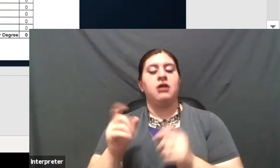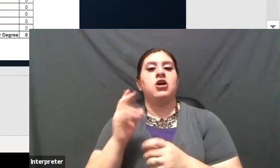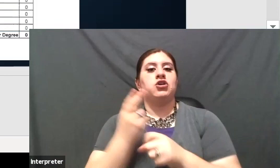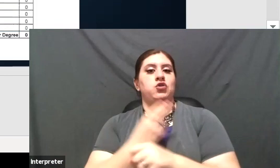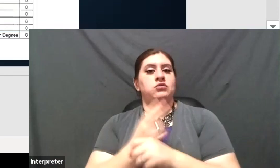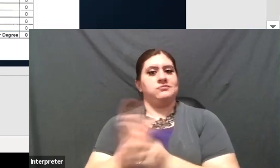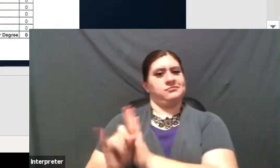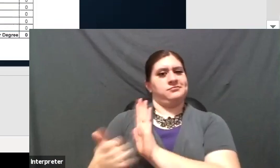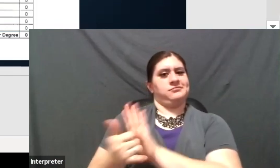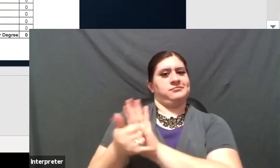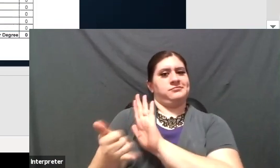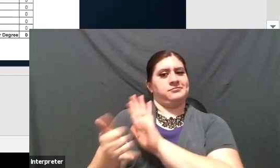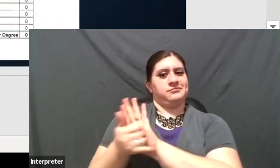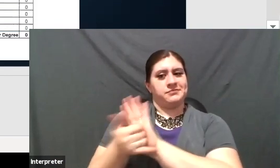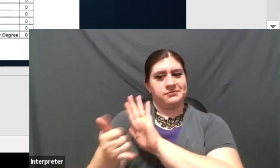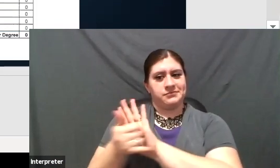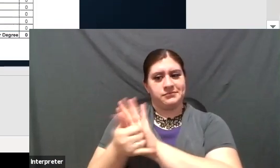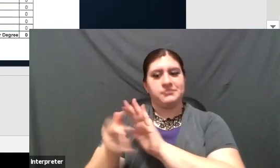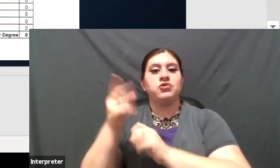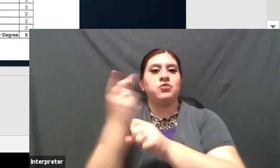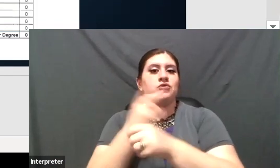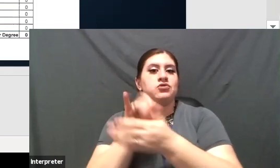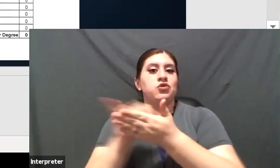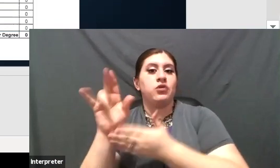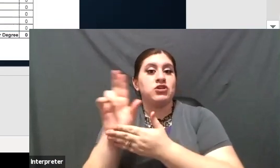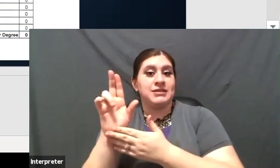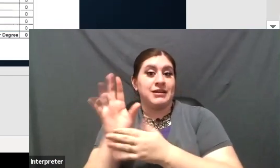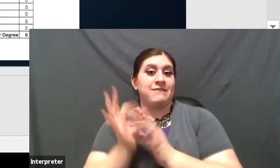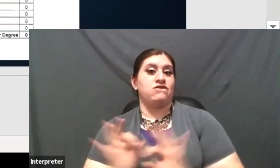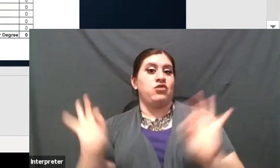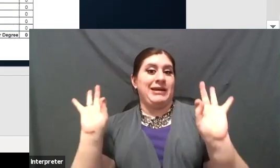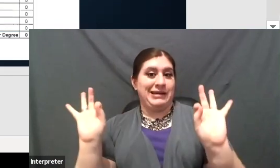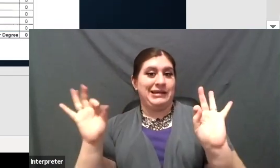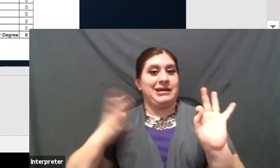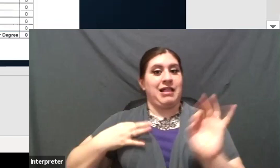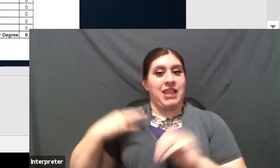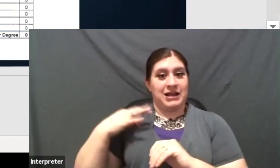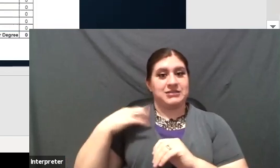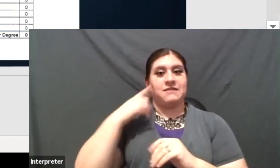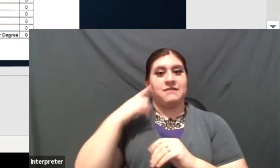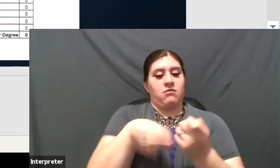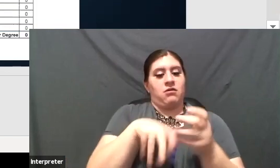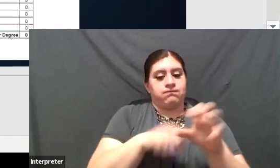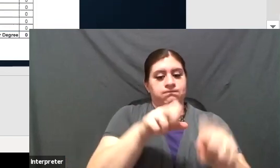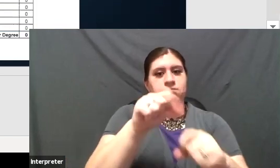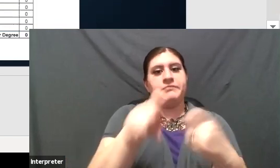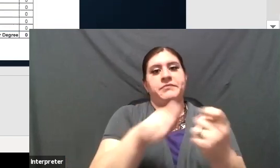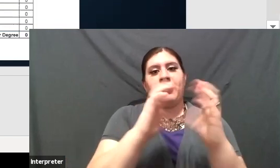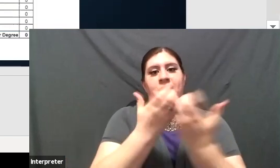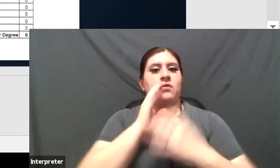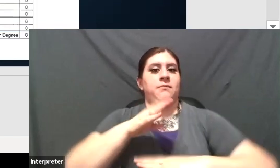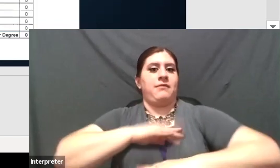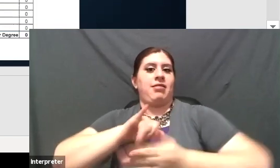elective, you use the university free elective to take specific courses that meet professional